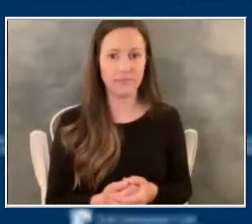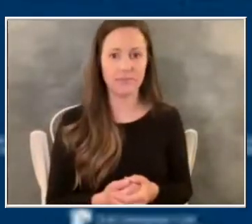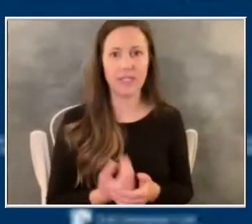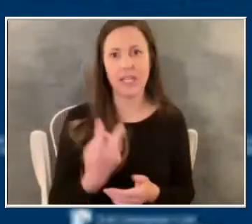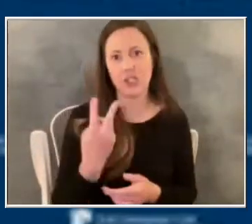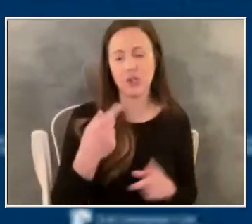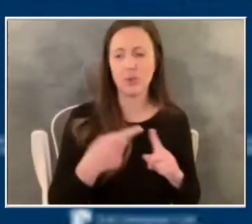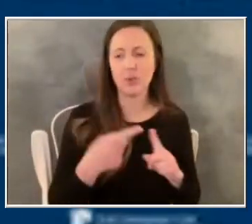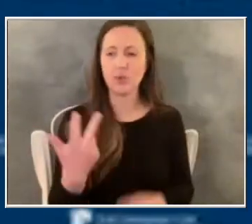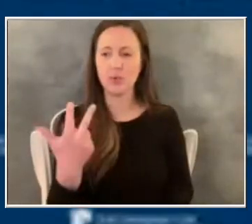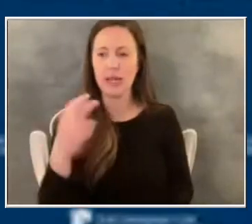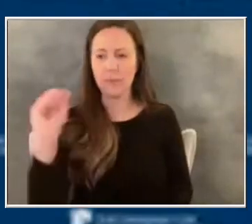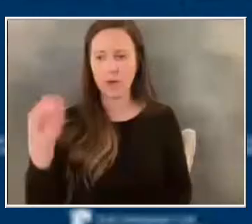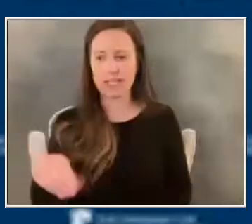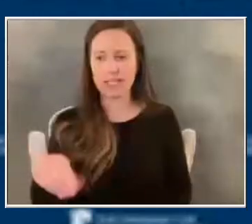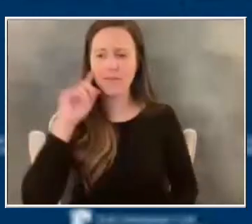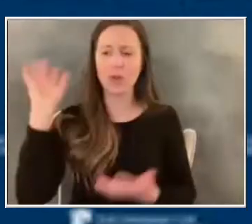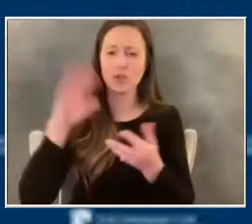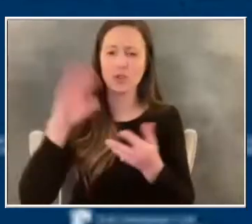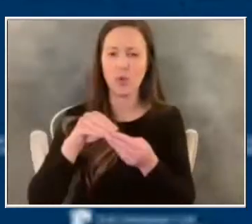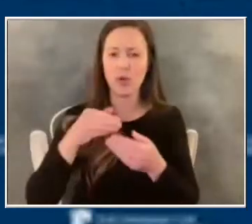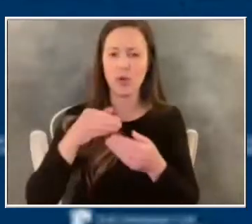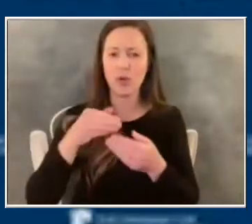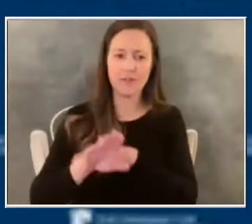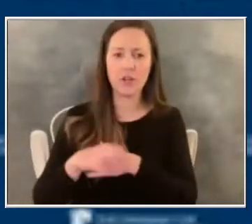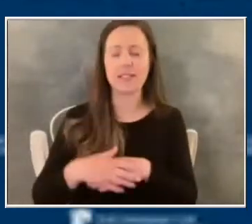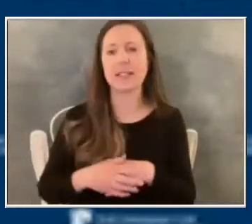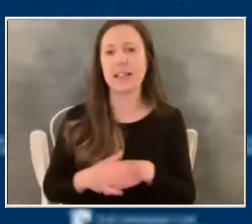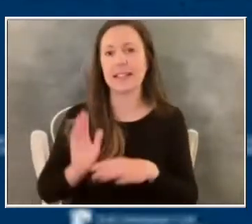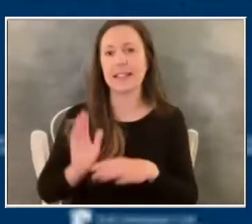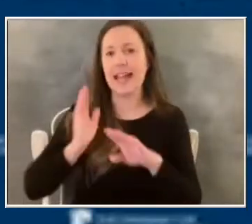3% of total deliveries and whatnot. Postpartum hemorrhage,